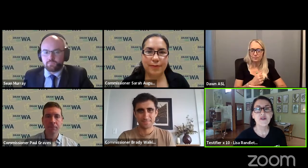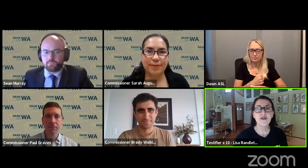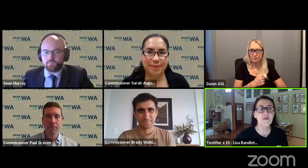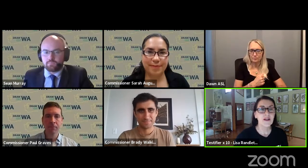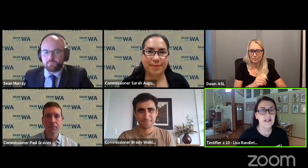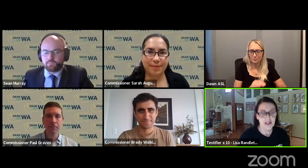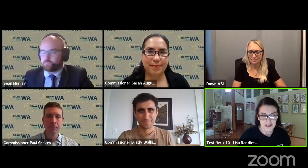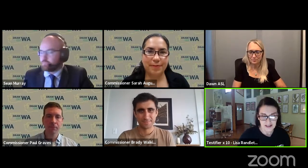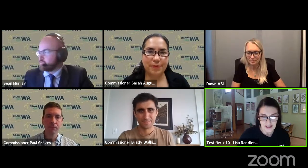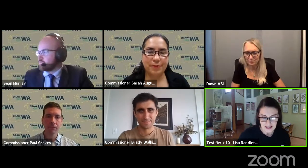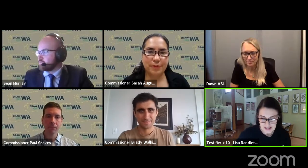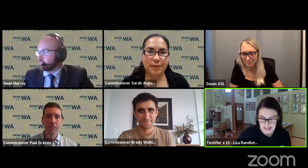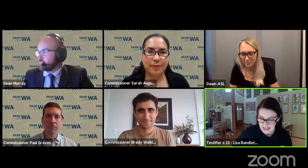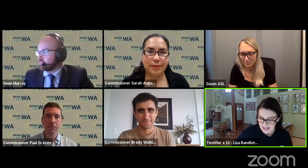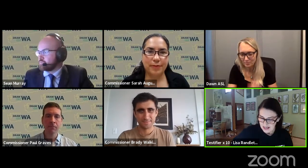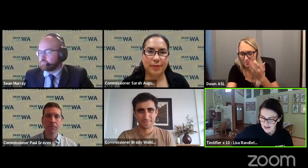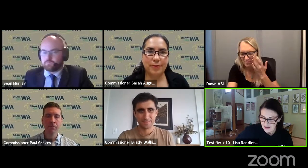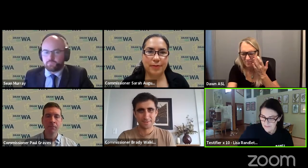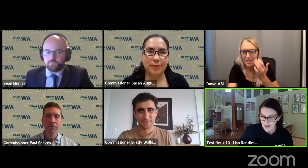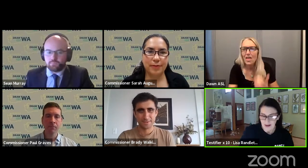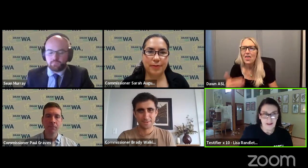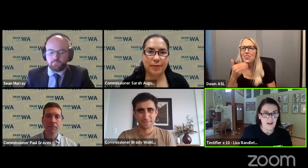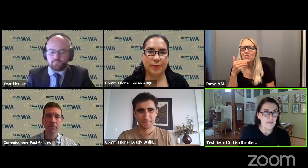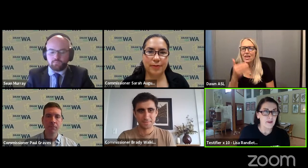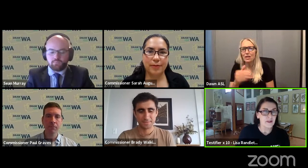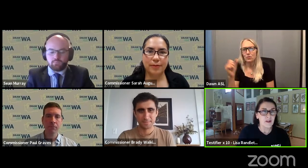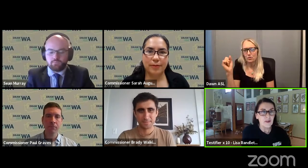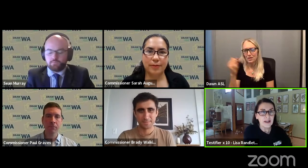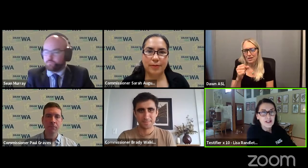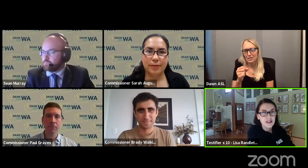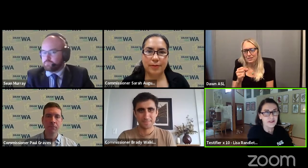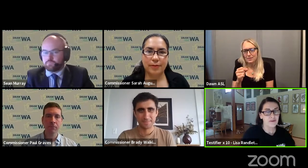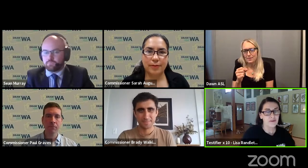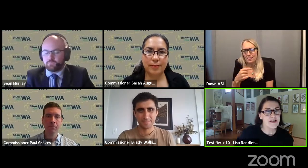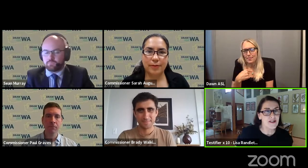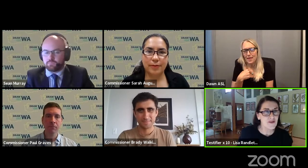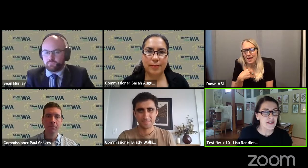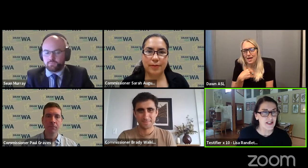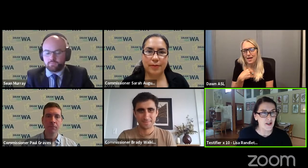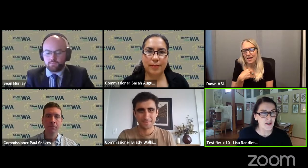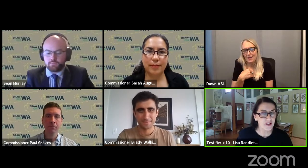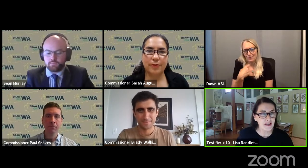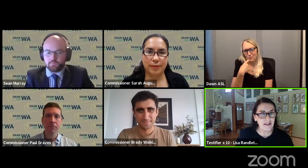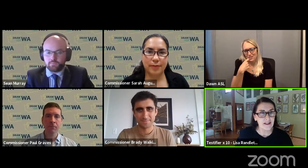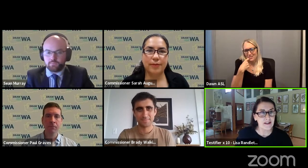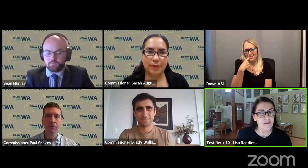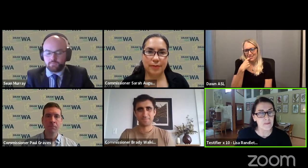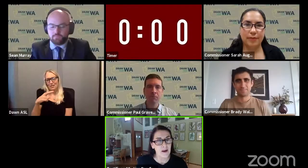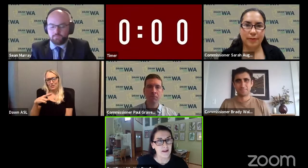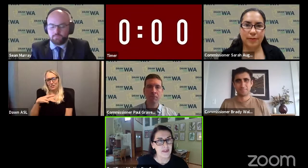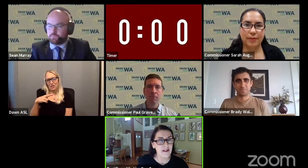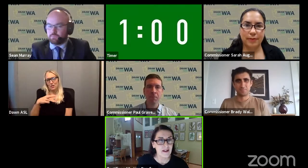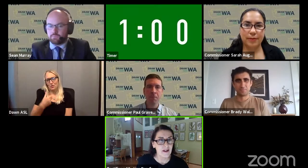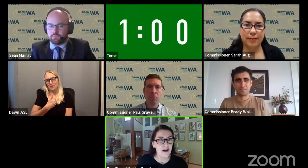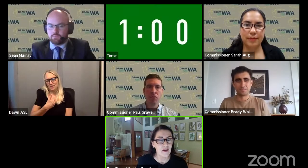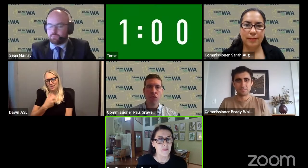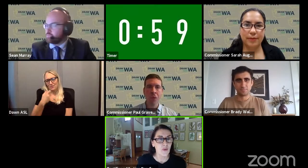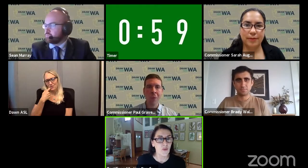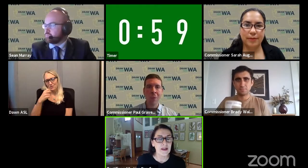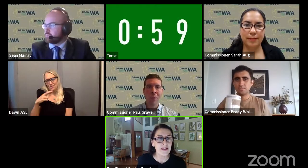Thank you, Commissioner Walkinshaw. Yes, I am a relatively recent retiree. I